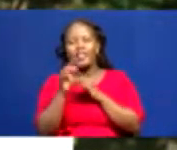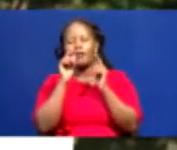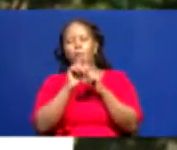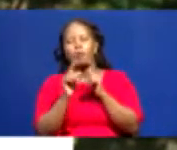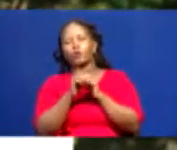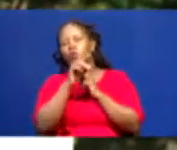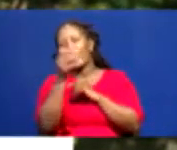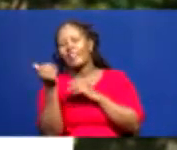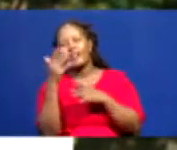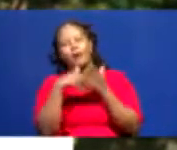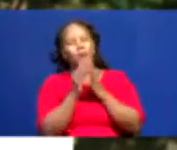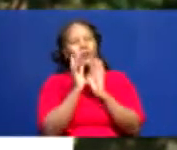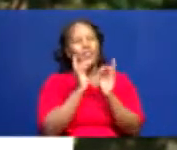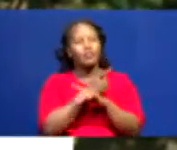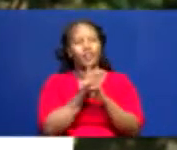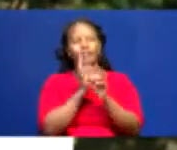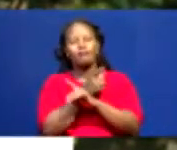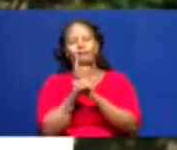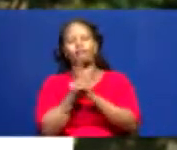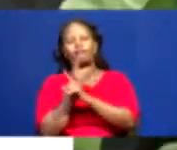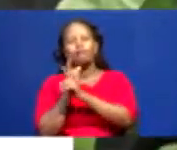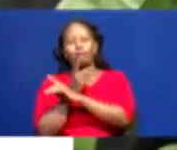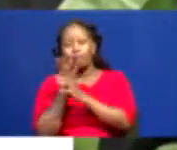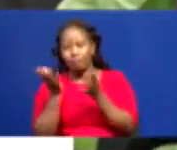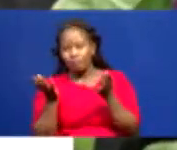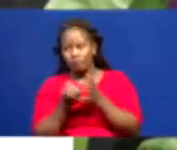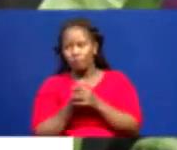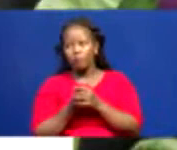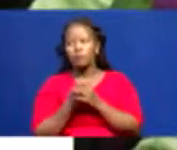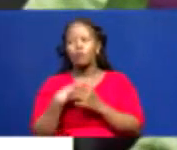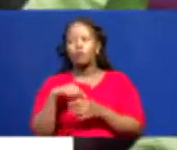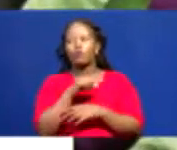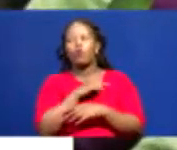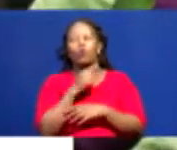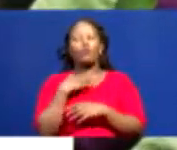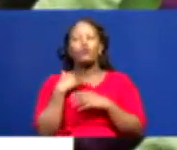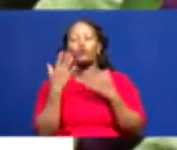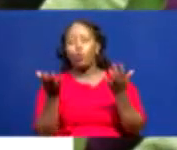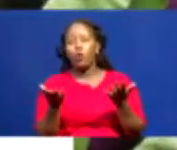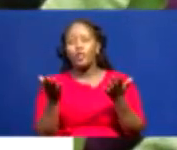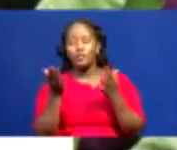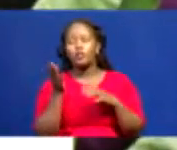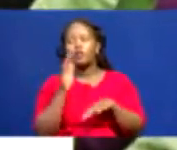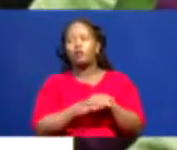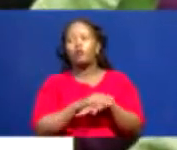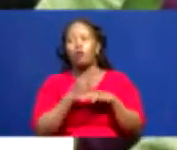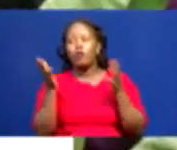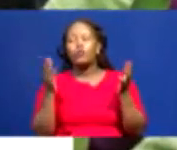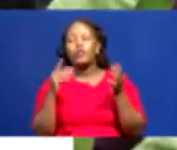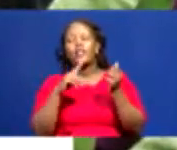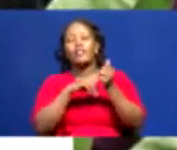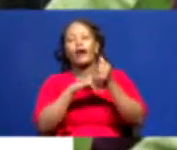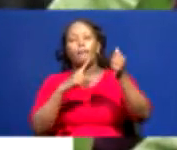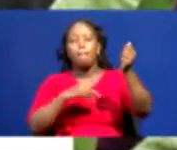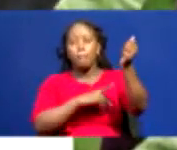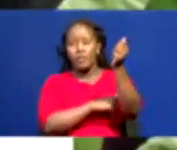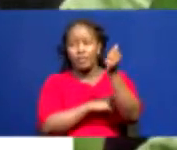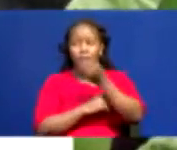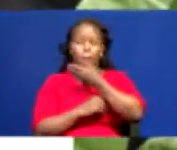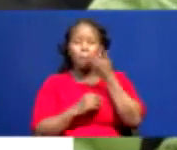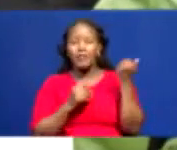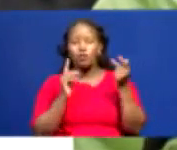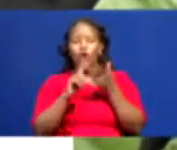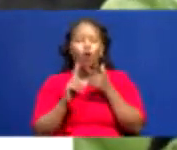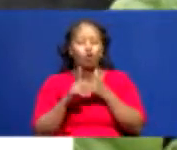itujengee barabara ya kutoka Gathaje kufuka Kanyoni. Tunataka kusaidiwa na mahali ya kupitia, barabara ya